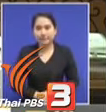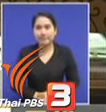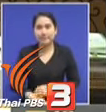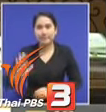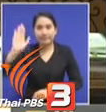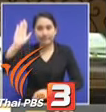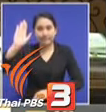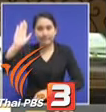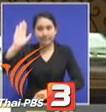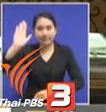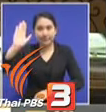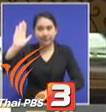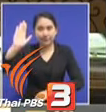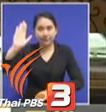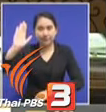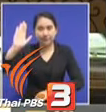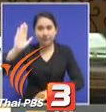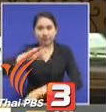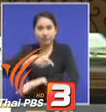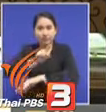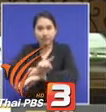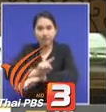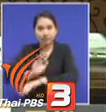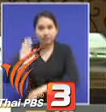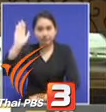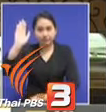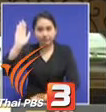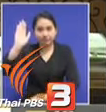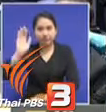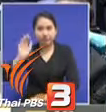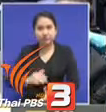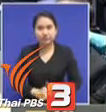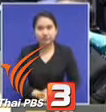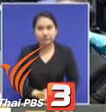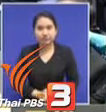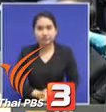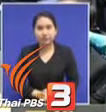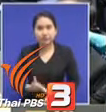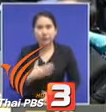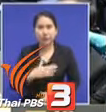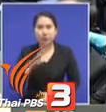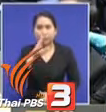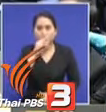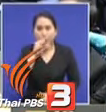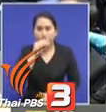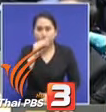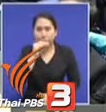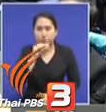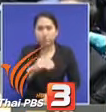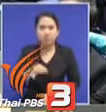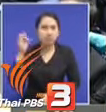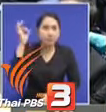vote. Yes. By when once the name is called, then he or she will go to the microphone